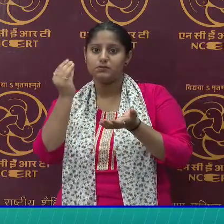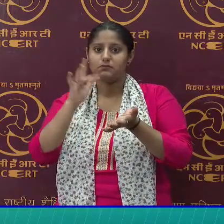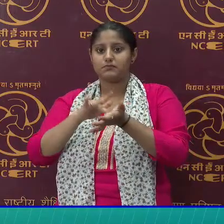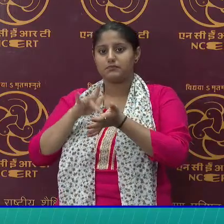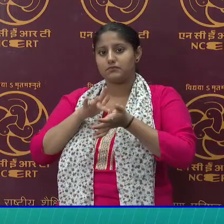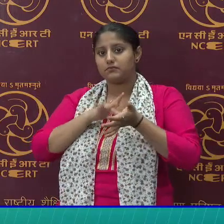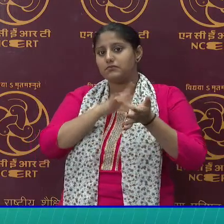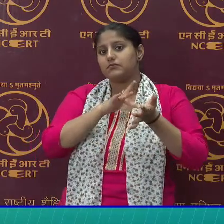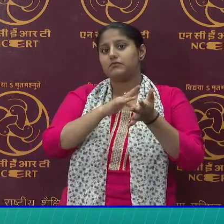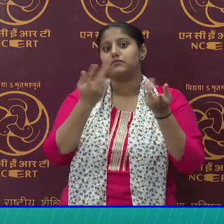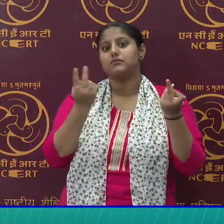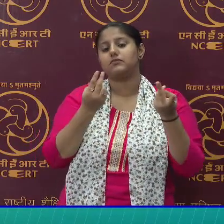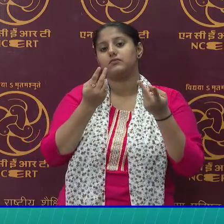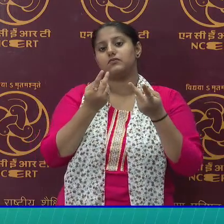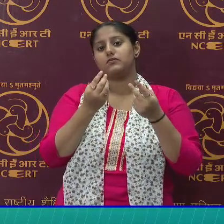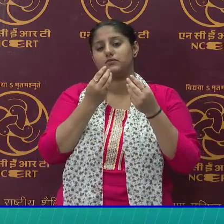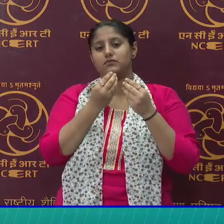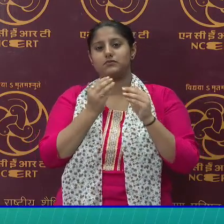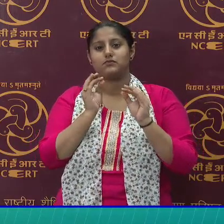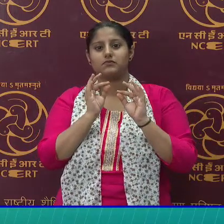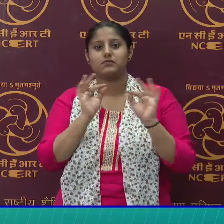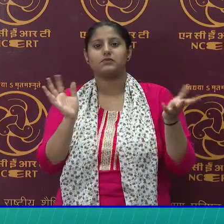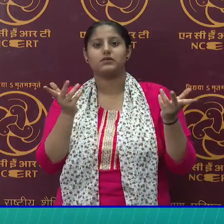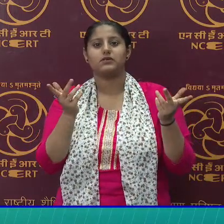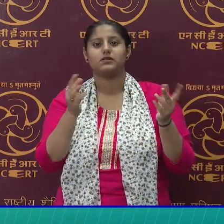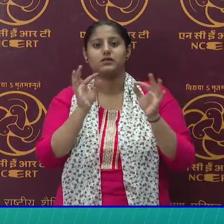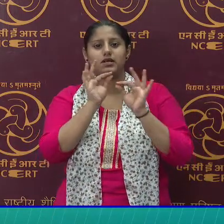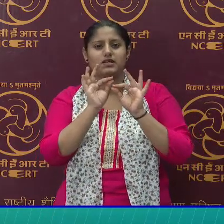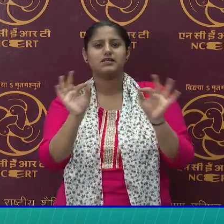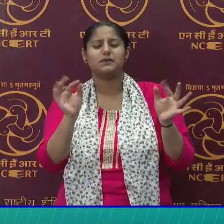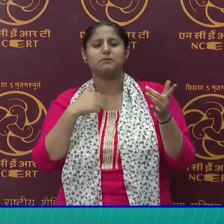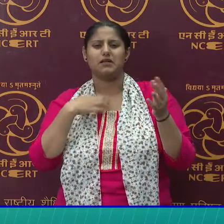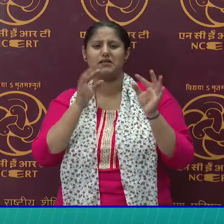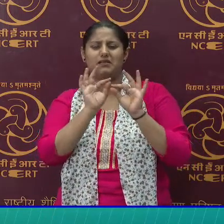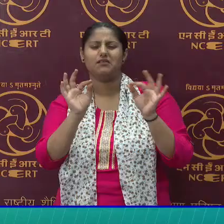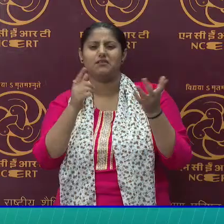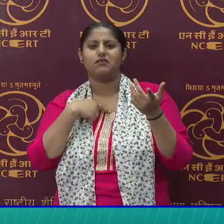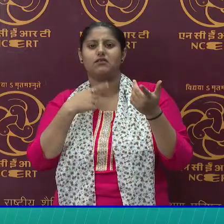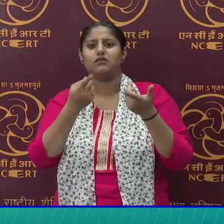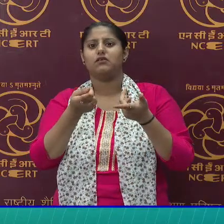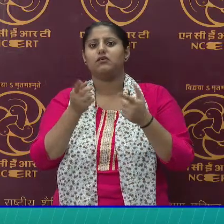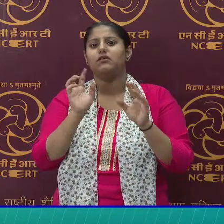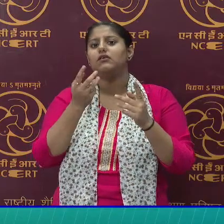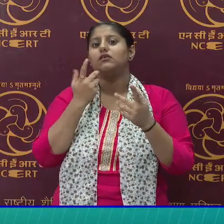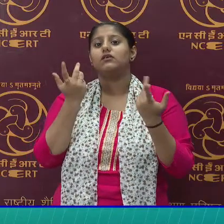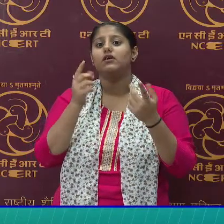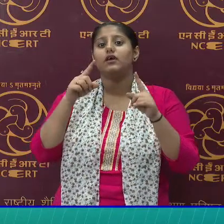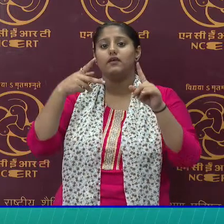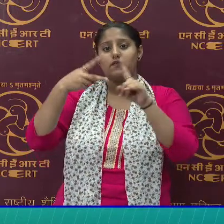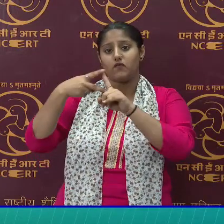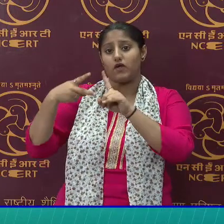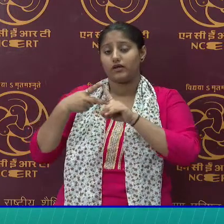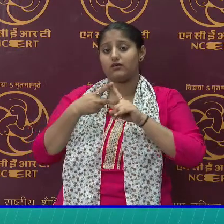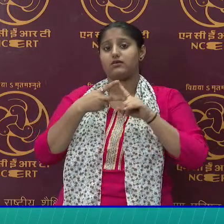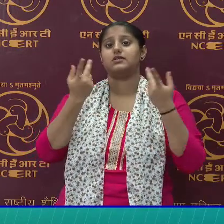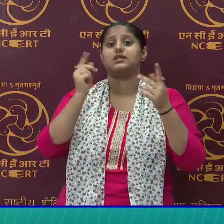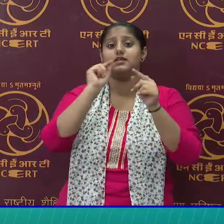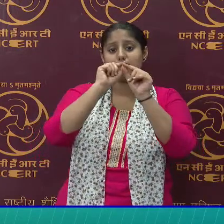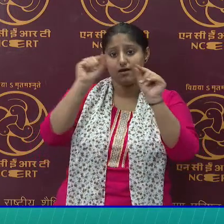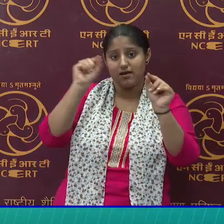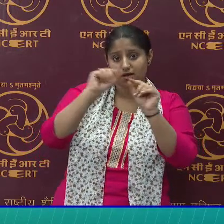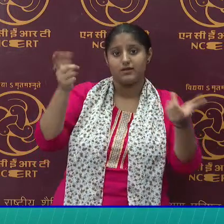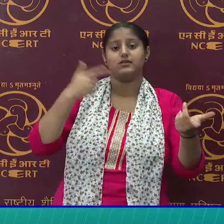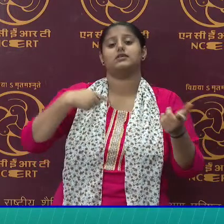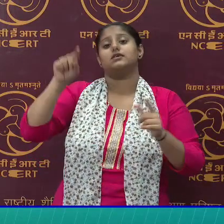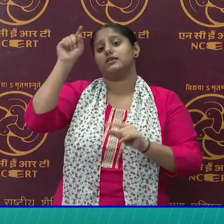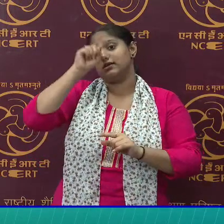simple, almost deceptively simple I should say, the Varli, which is triangles and just lines and maybe a